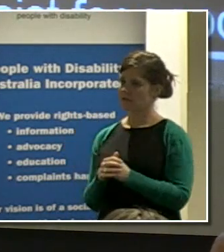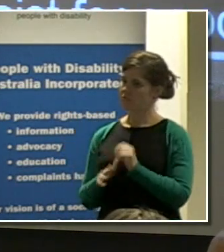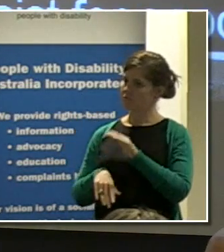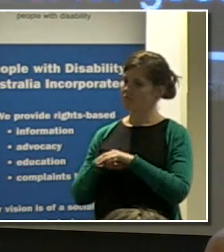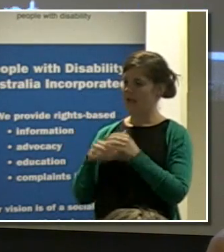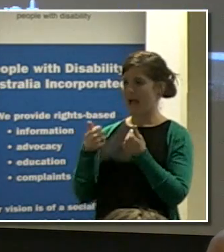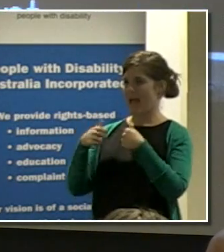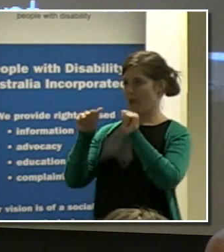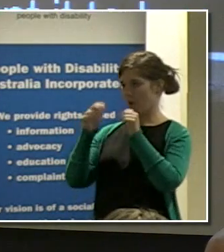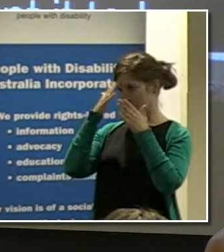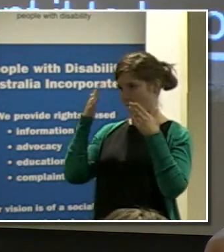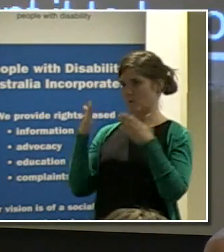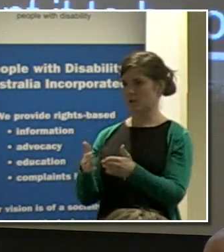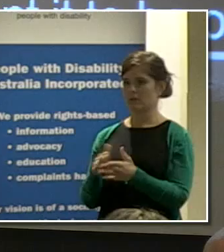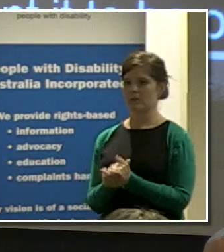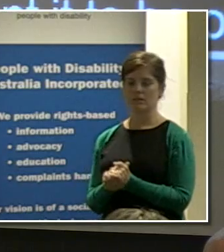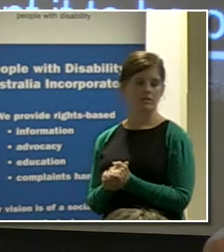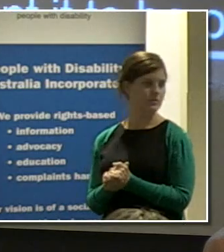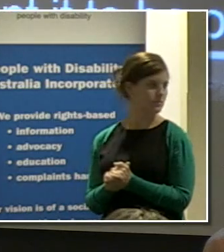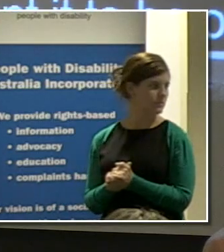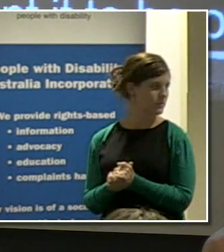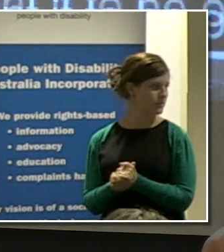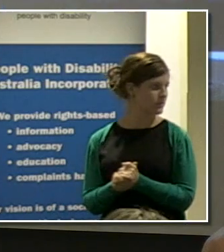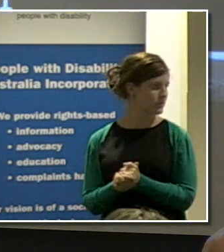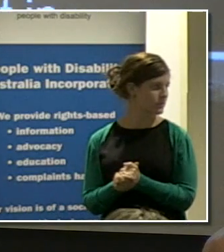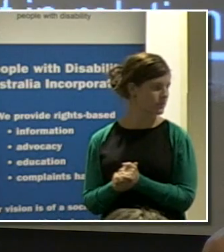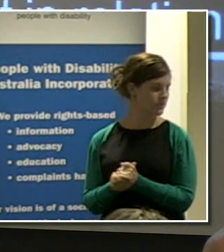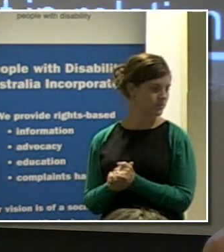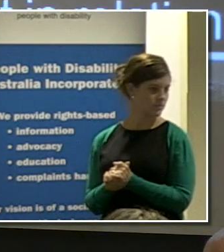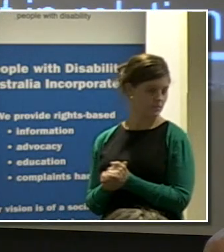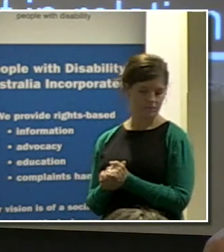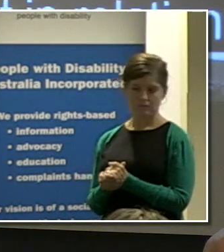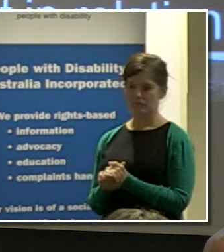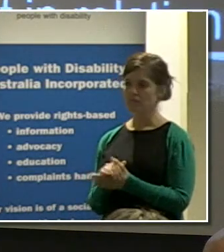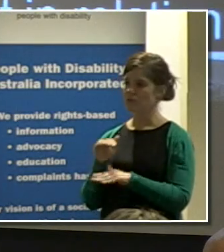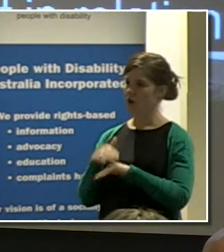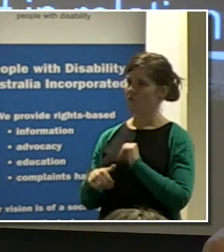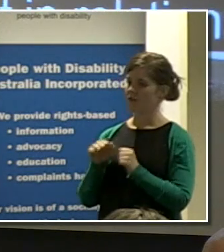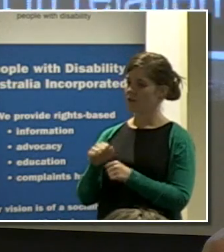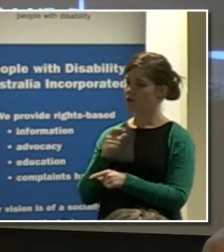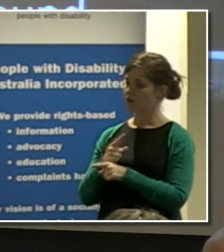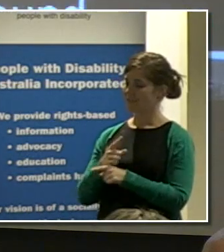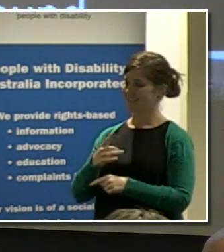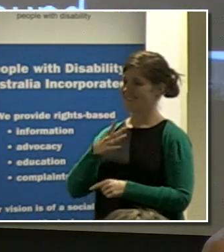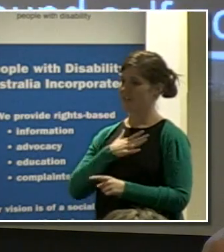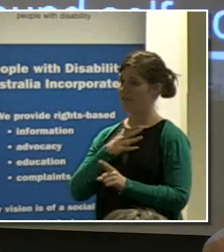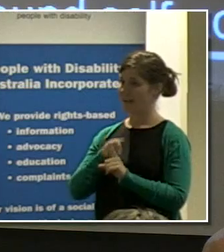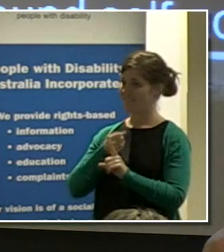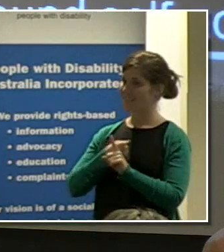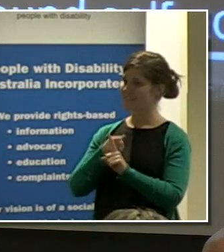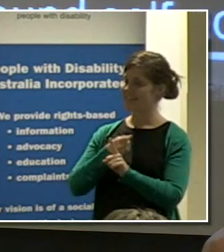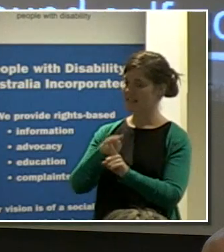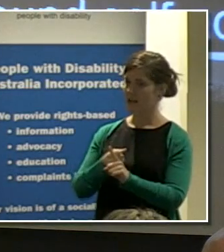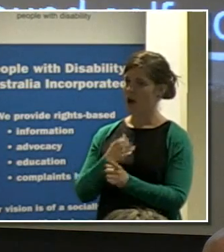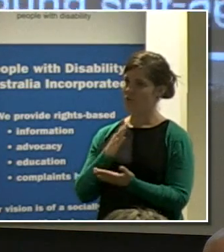focused. But in relation to that, the point around self-advocacy, you probably gathered I'm